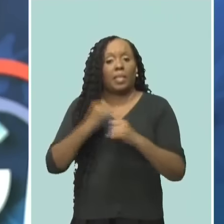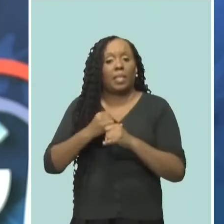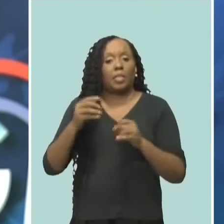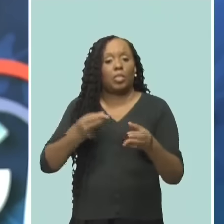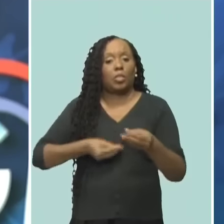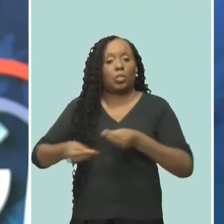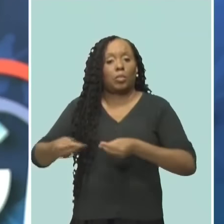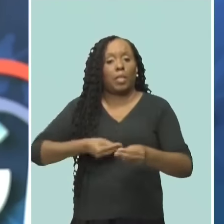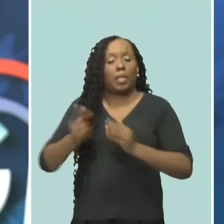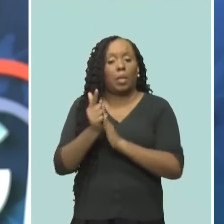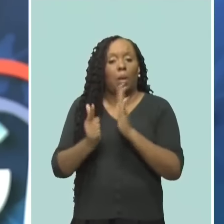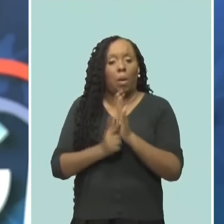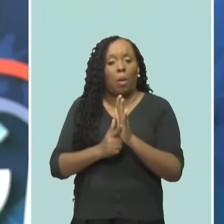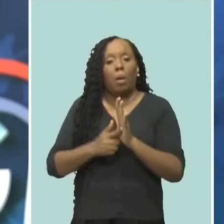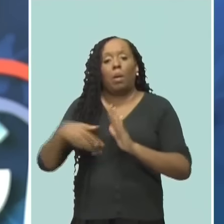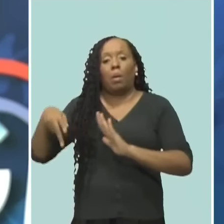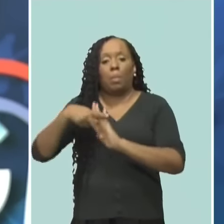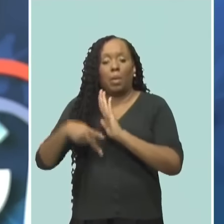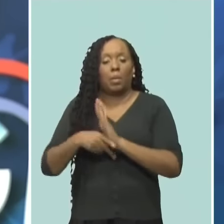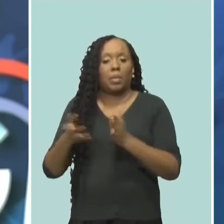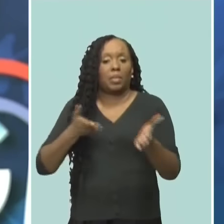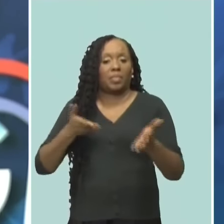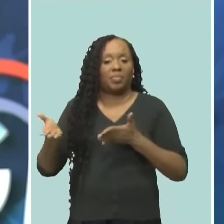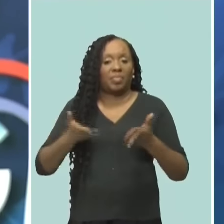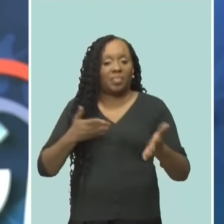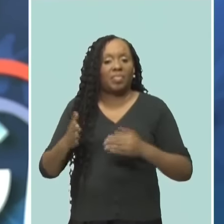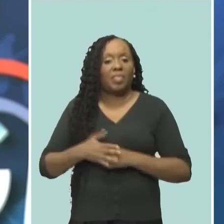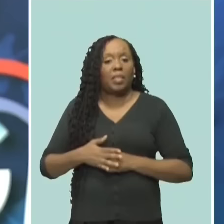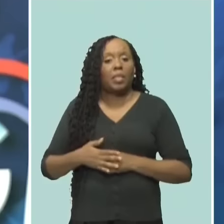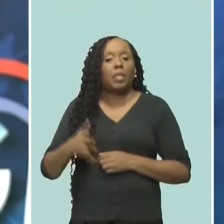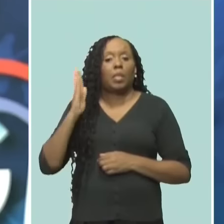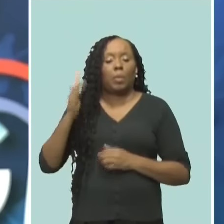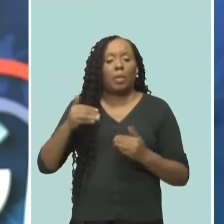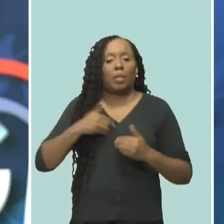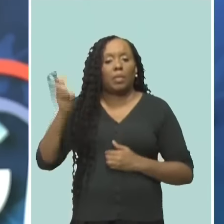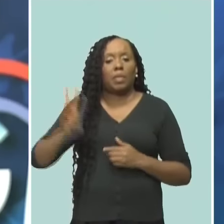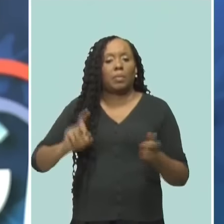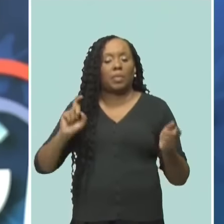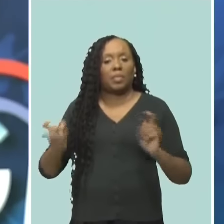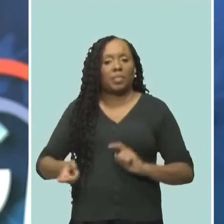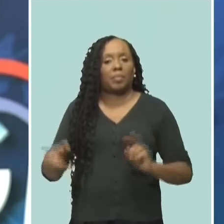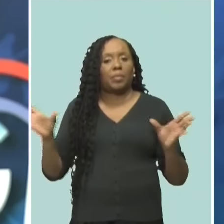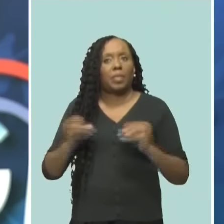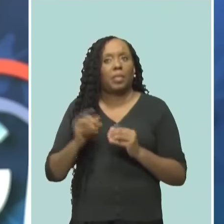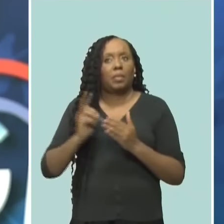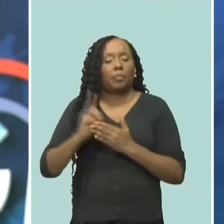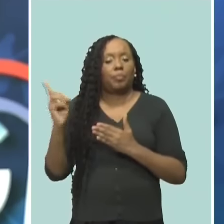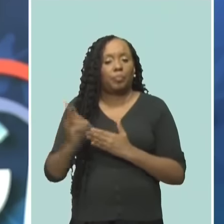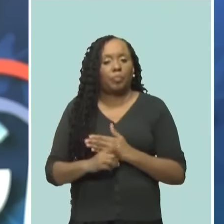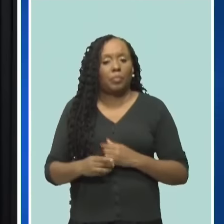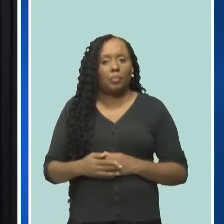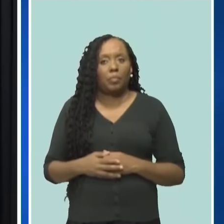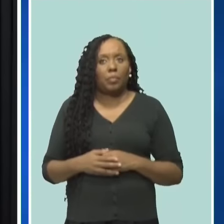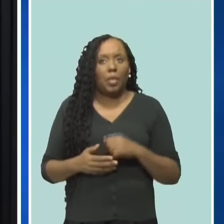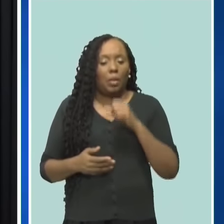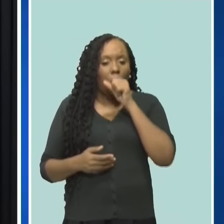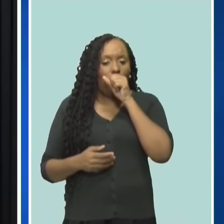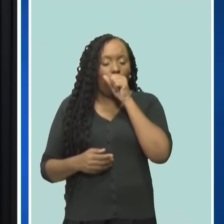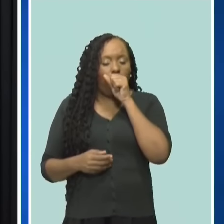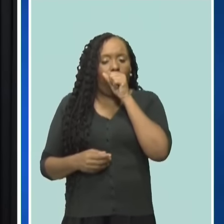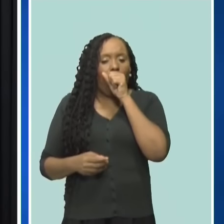of a hearing before the International Court of Justice on Climate Change, scheduled for December. If you look at the